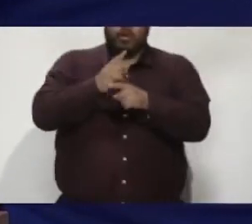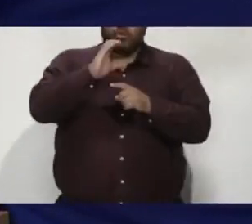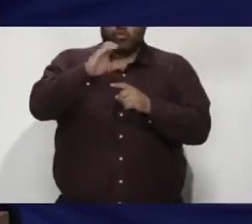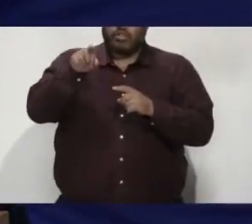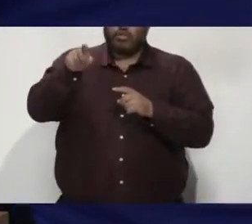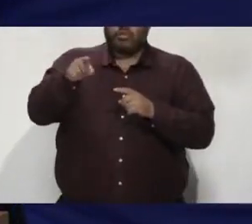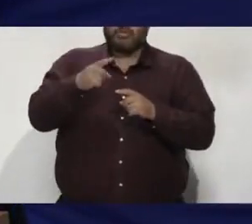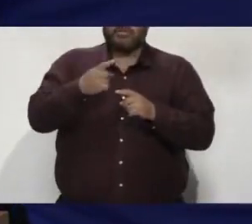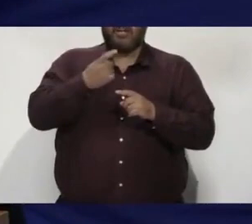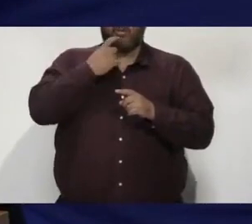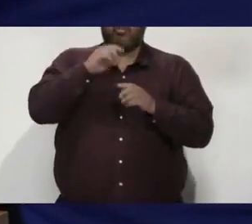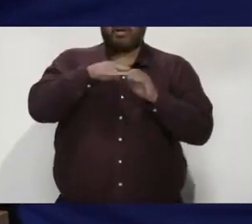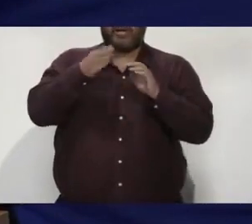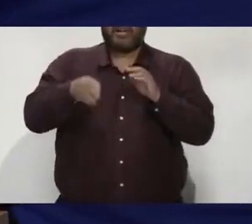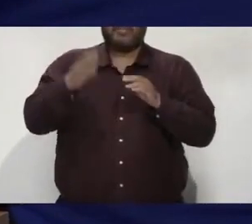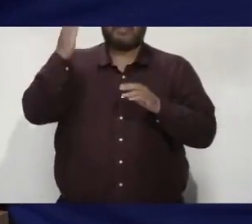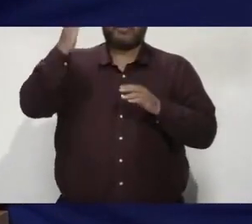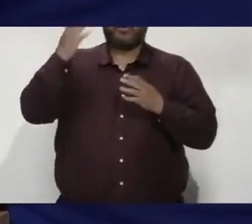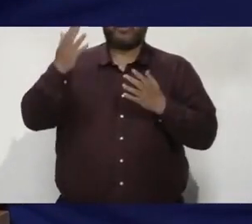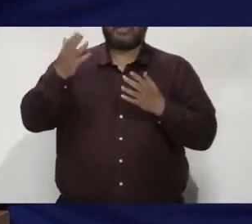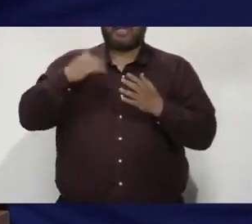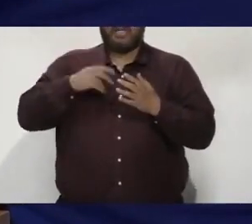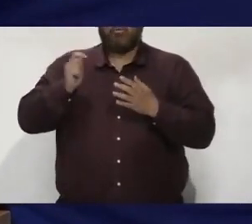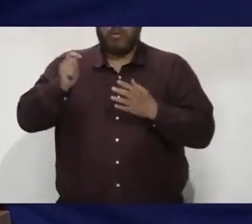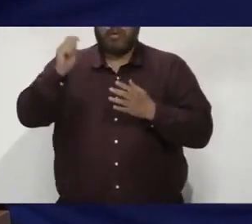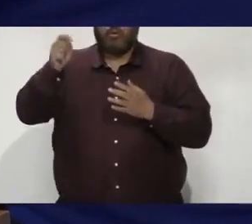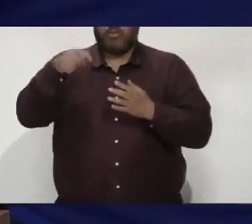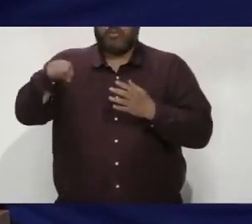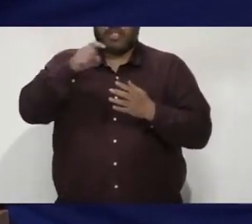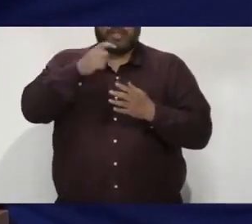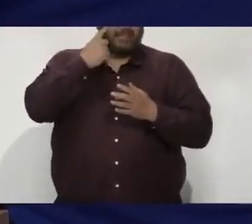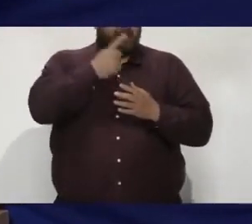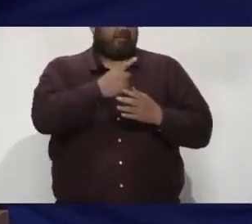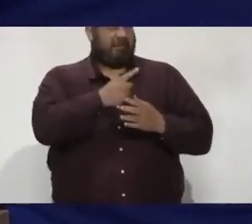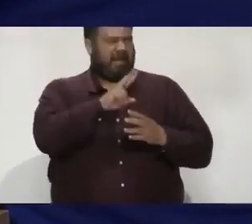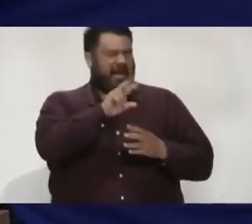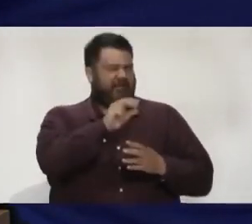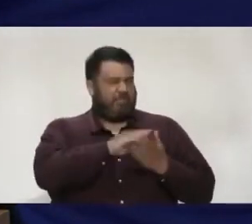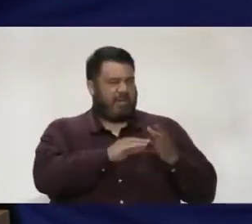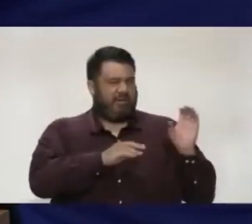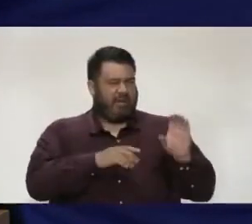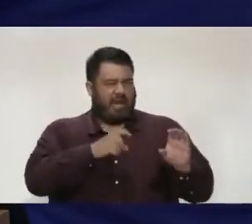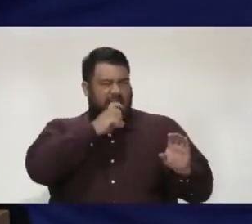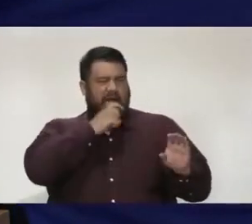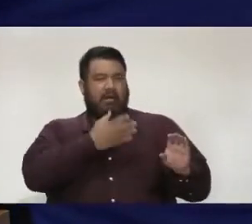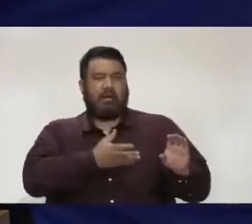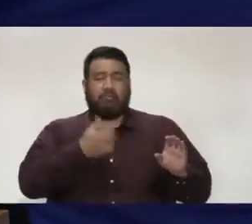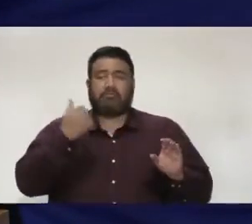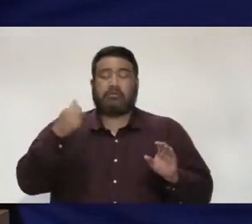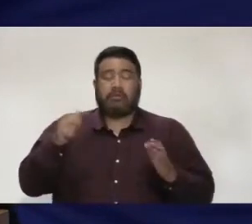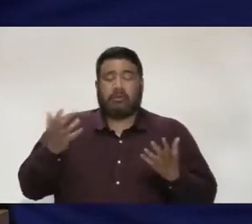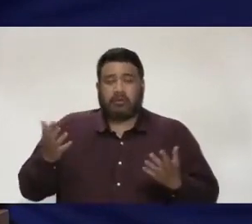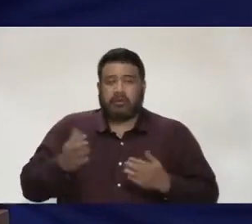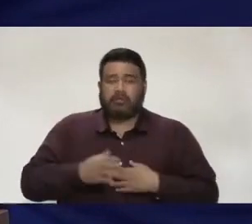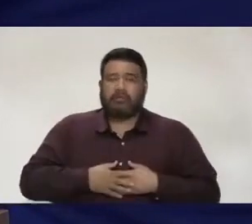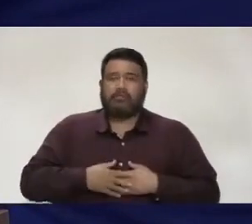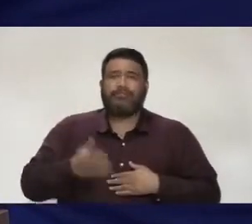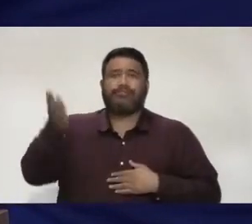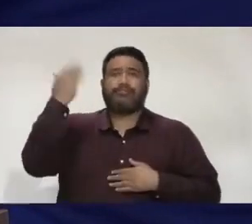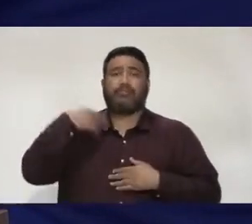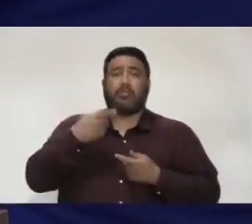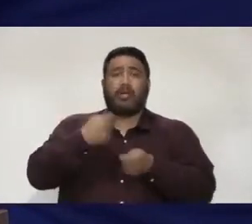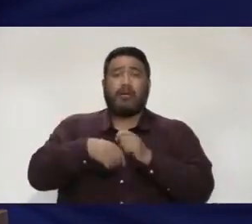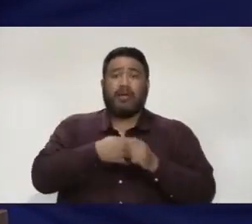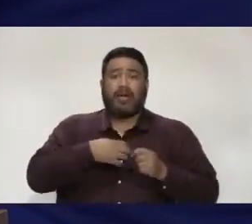was something as the Minister of Greater Christchurch Regeneration that I was very happy to be able to progress very early in our term of government to make sure that we got